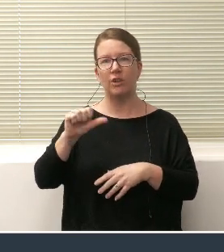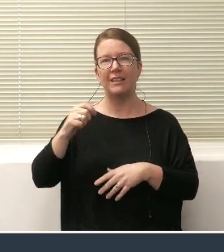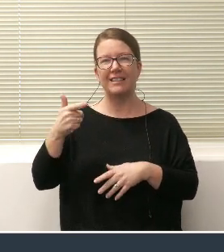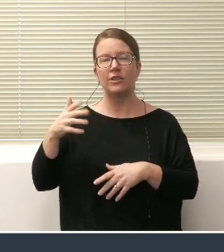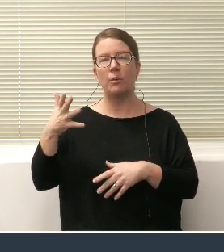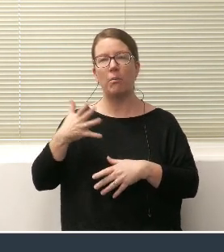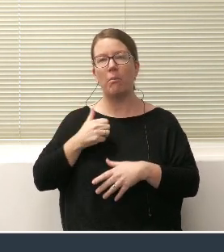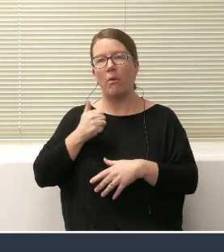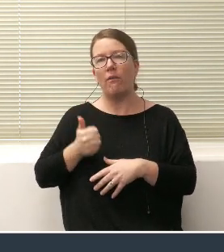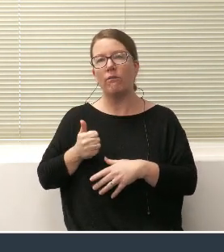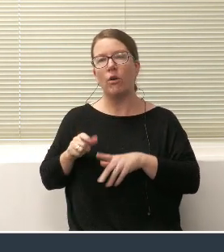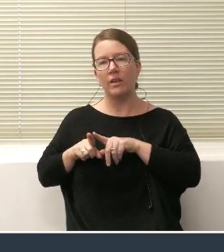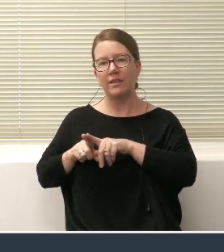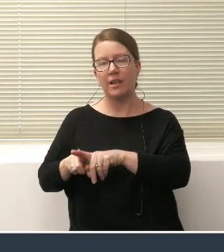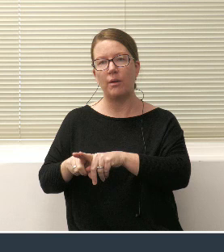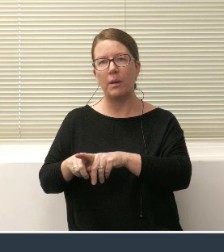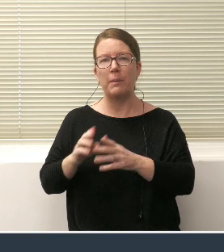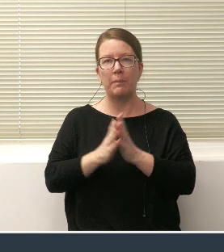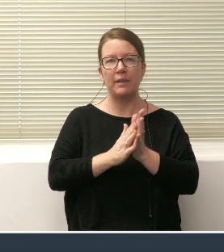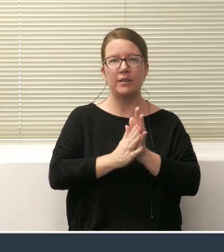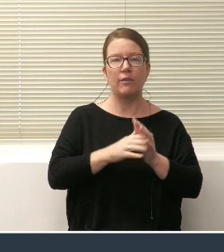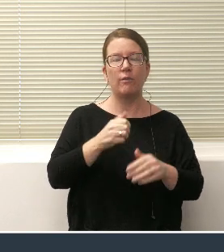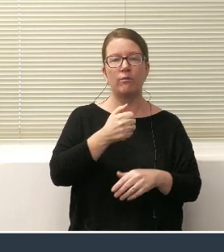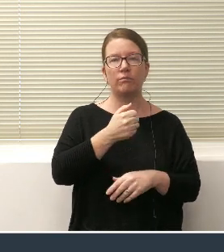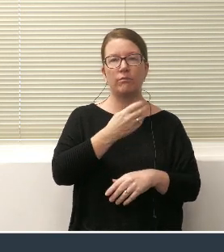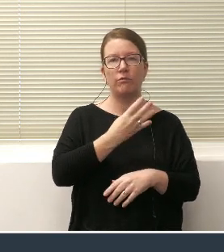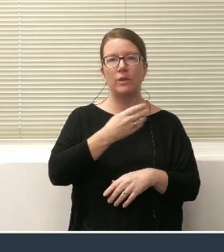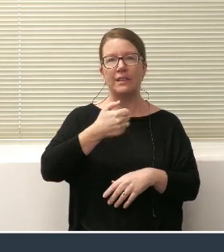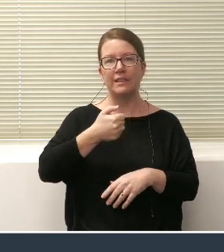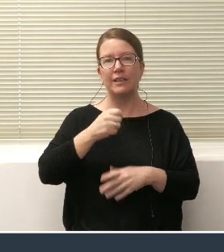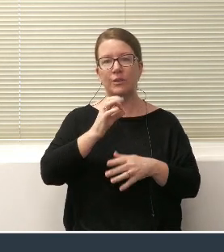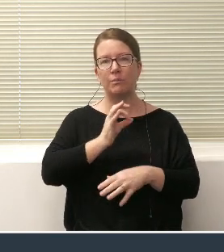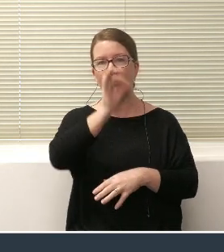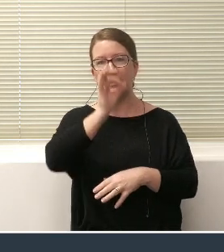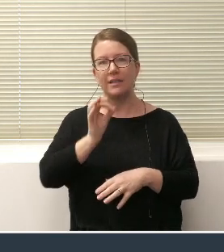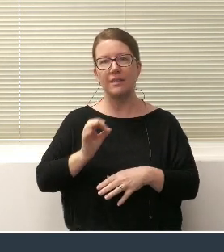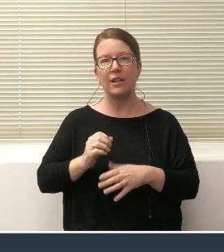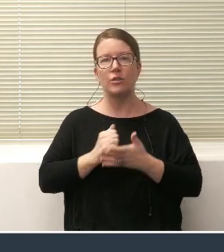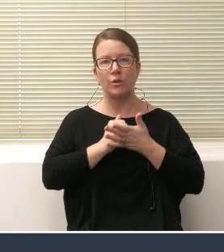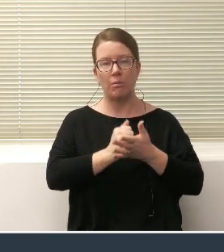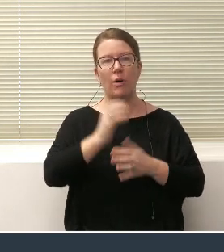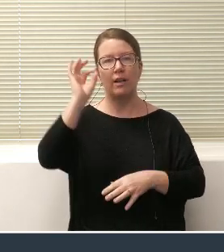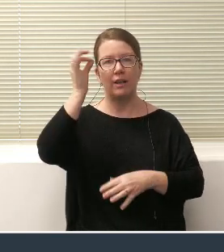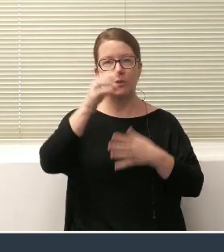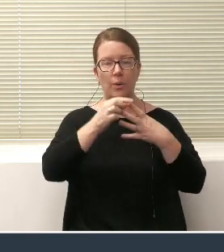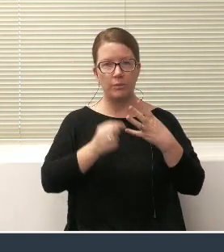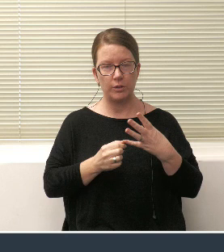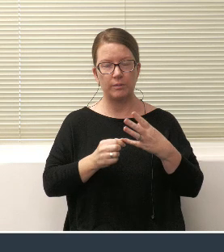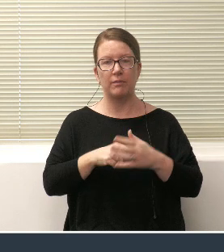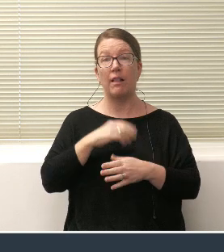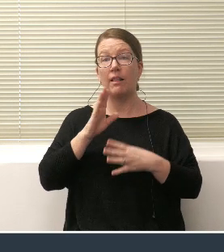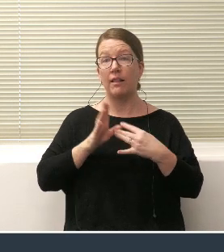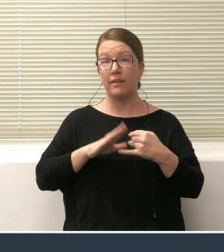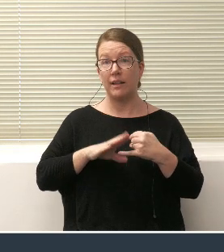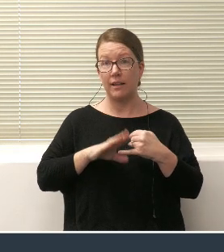to 52% support of Council's preferred option. And then the last topic was Napier City